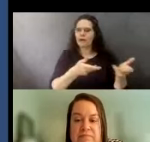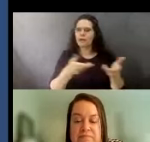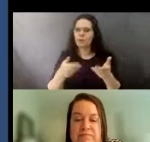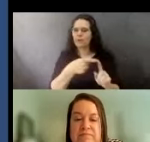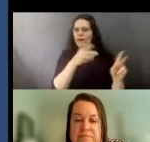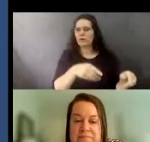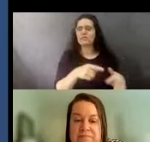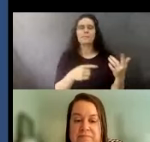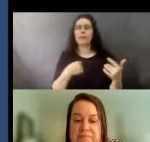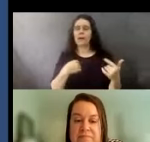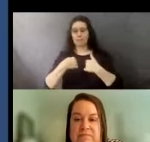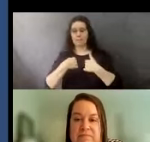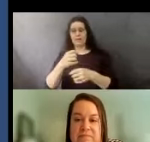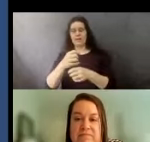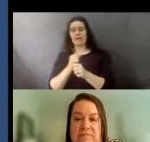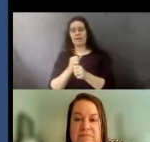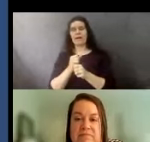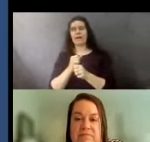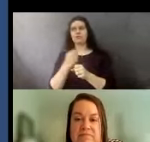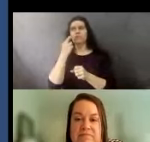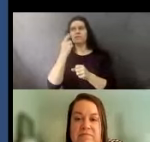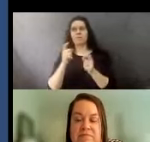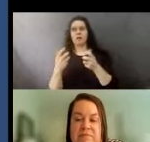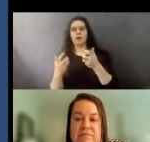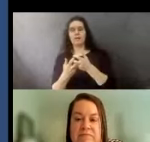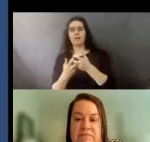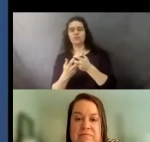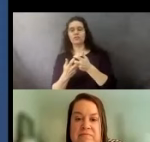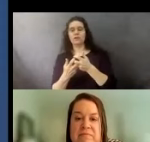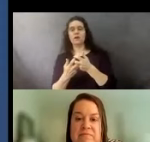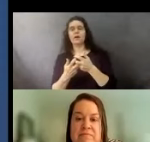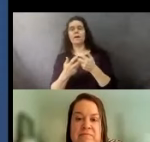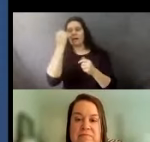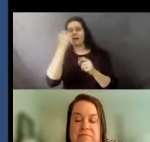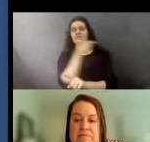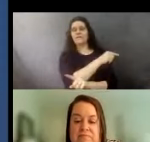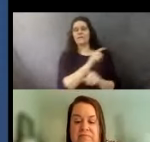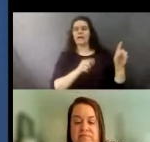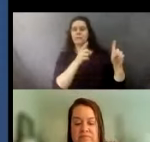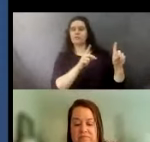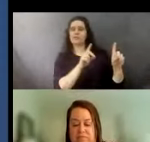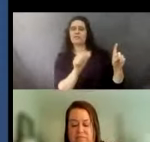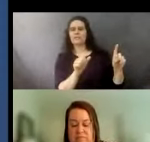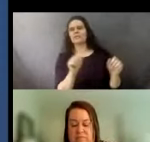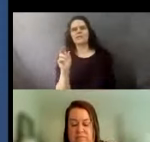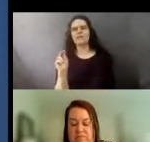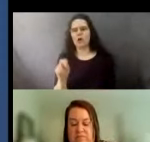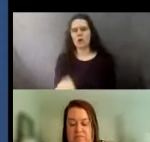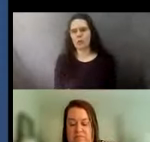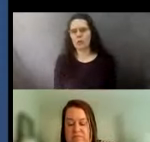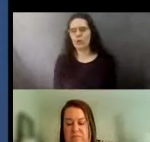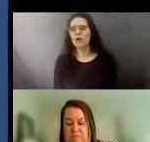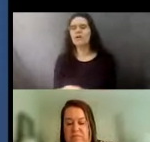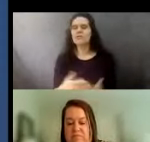else's disability. And so under federal anti-discrimination law, caregivers, family members, unfortunately, are